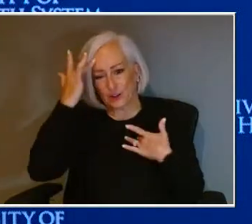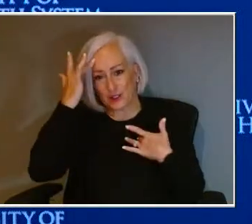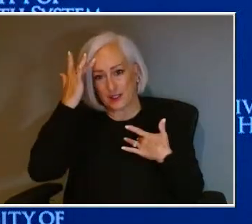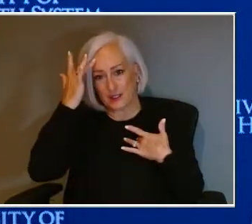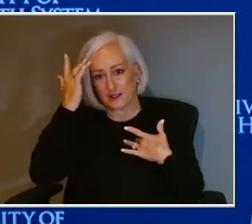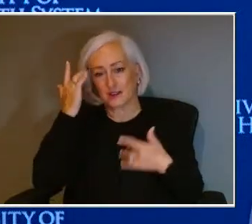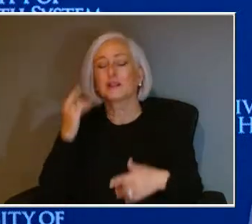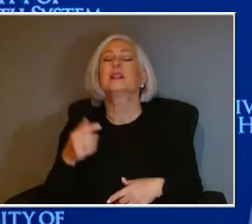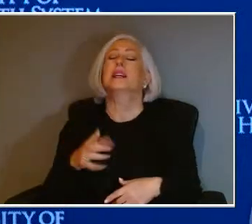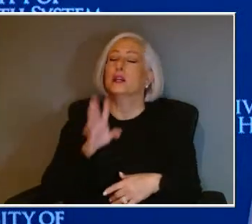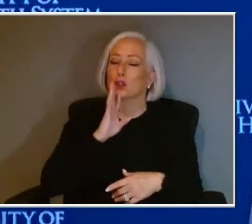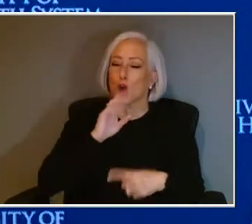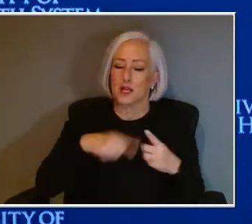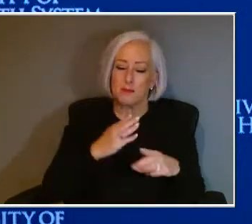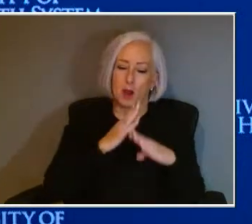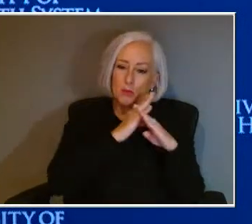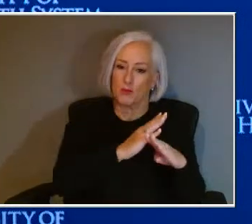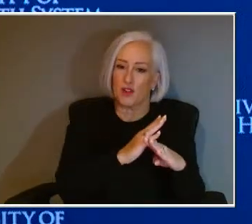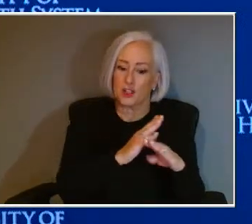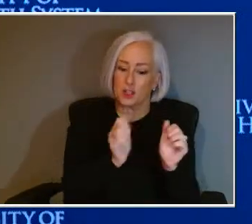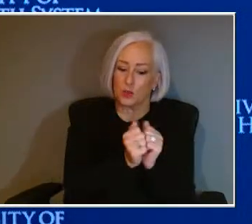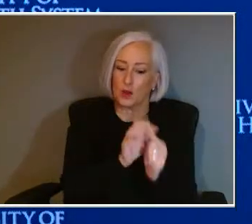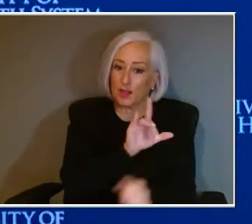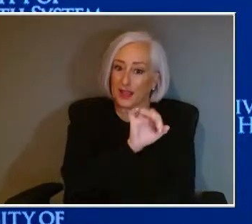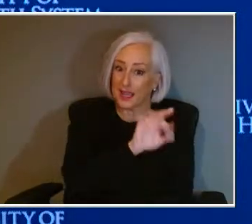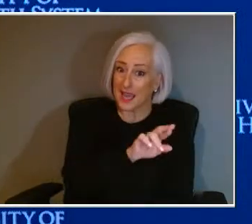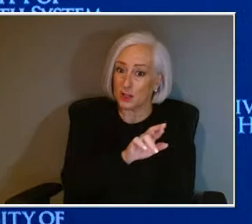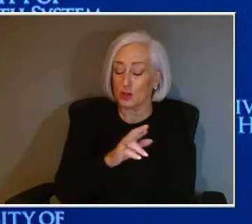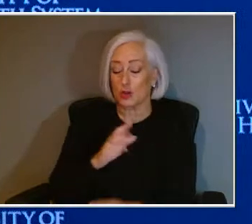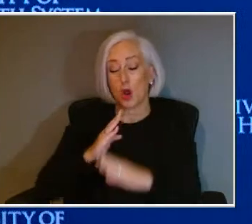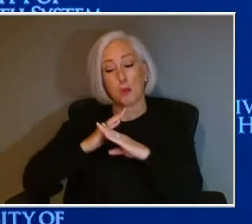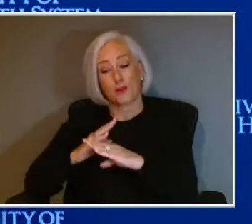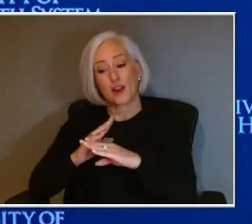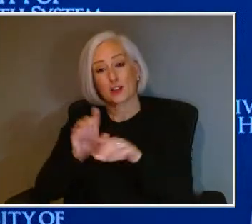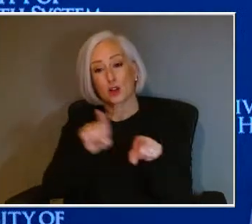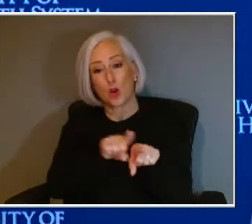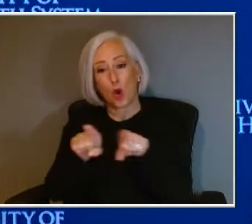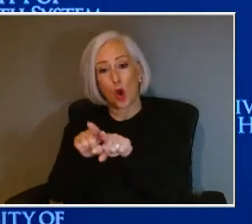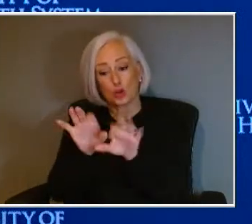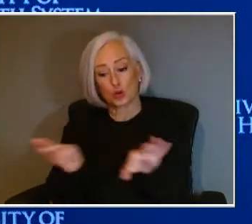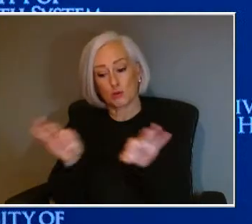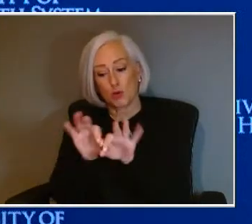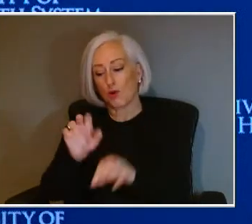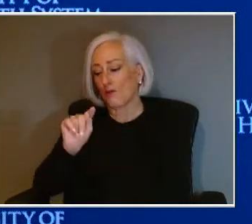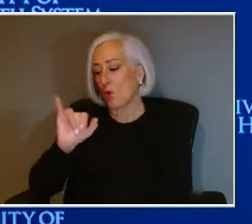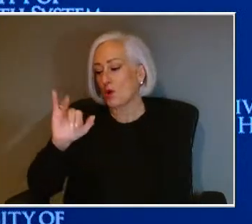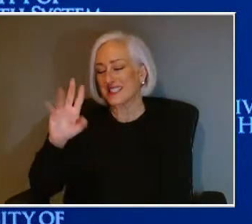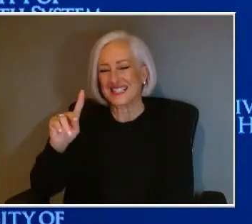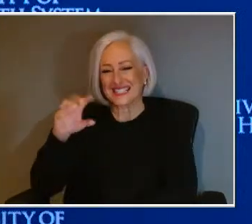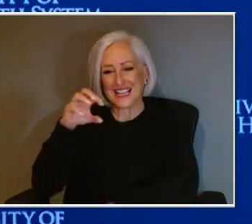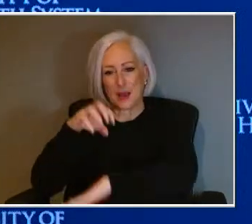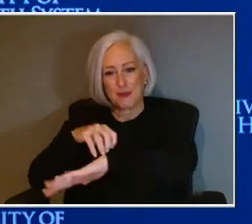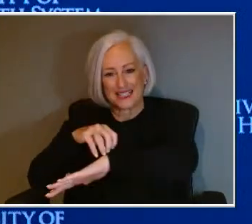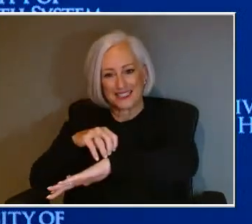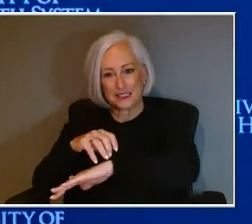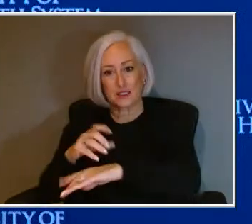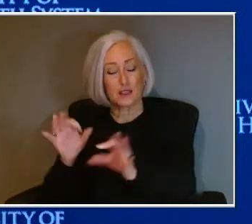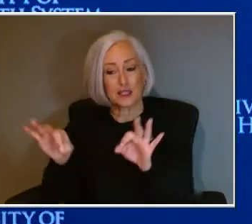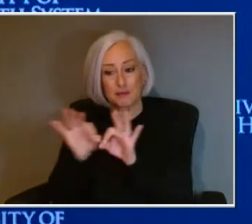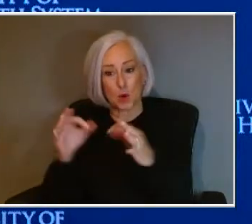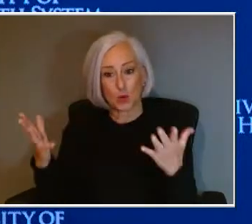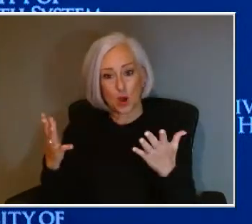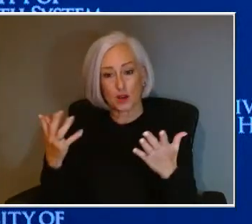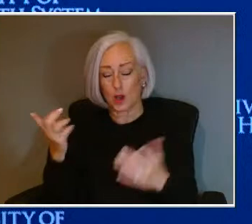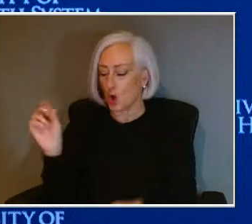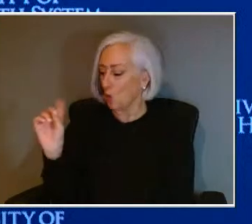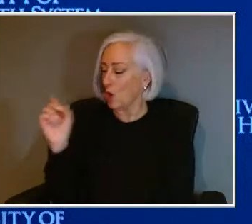with cancer. It's also, prevention is also important for tick bites and things of that nature. So just understand where you're going.